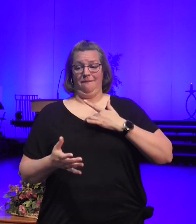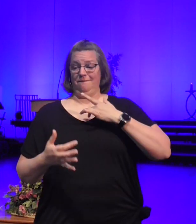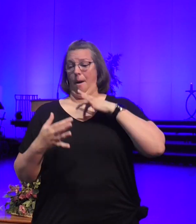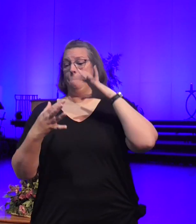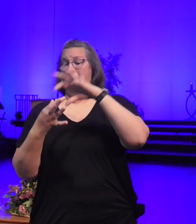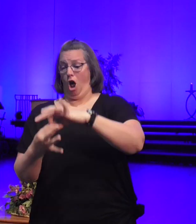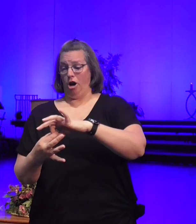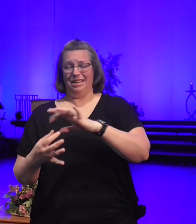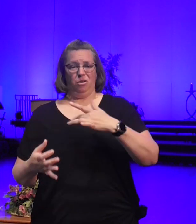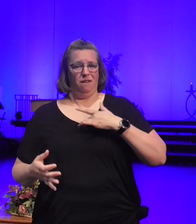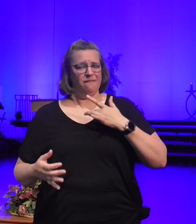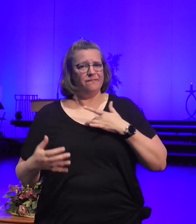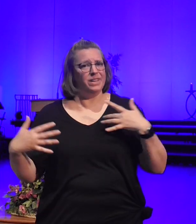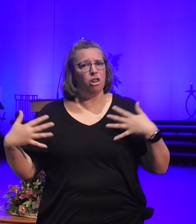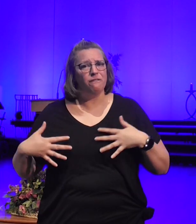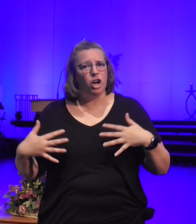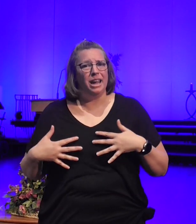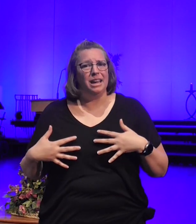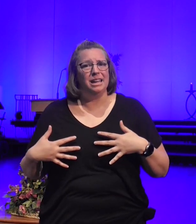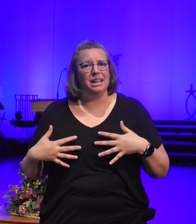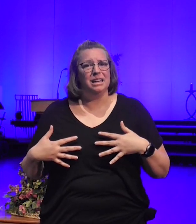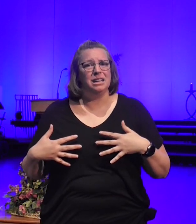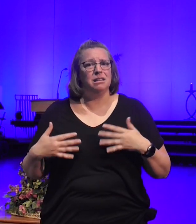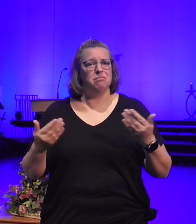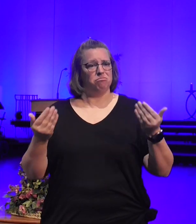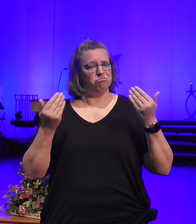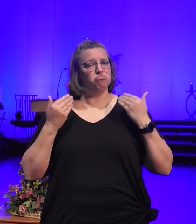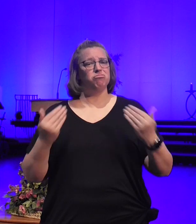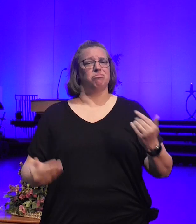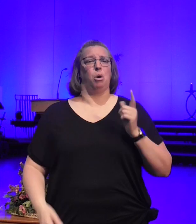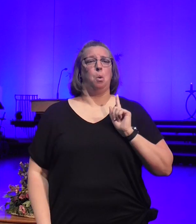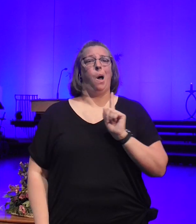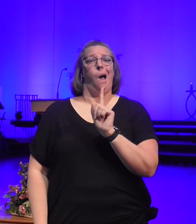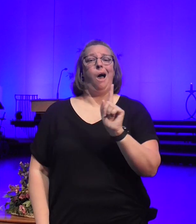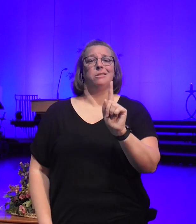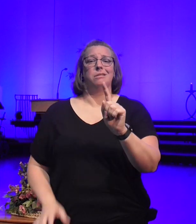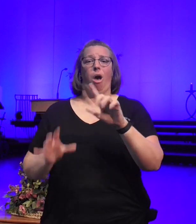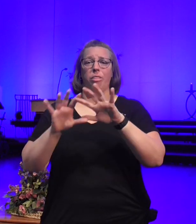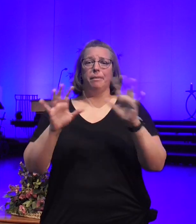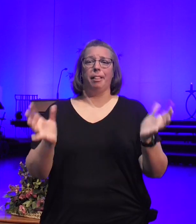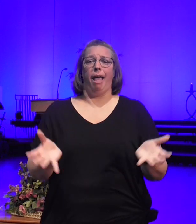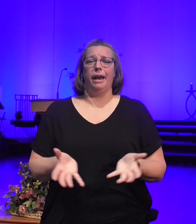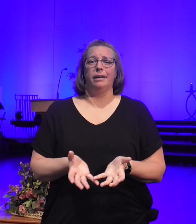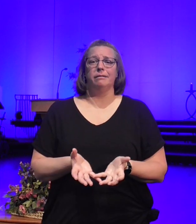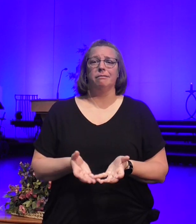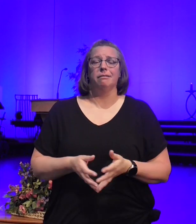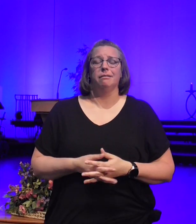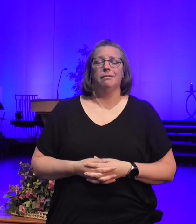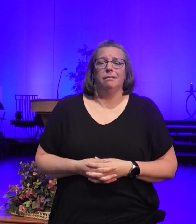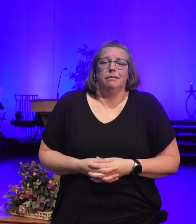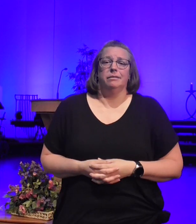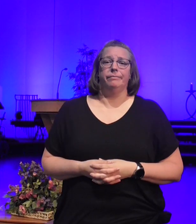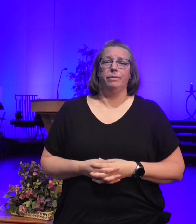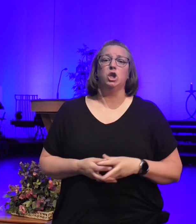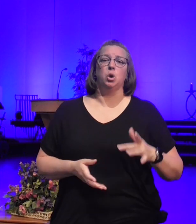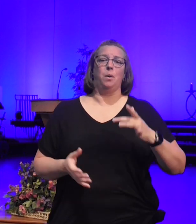feel so afraid to just walk on this beautiful planet. And so we have a belonging